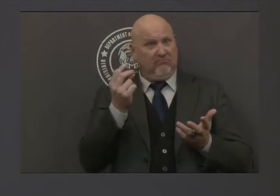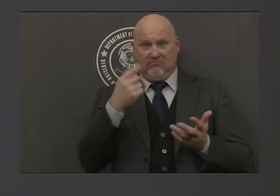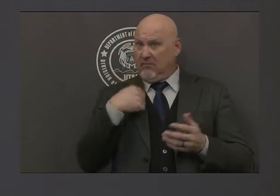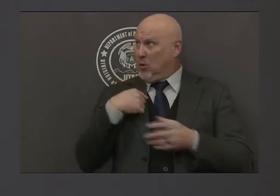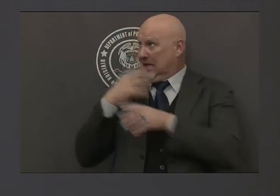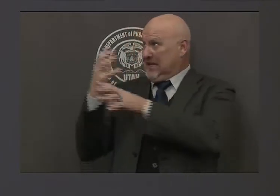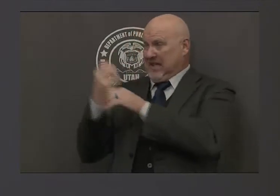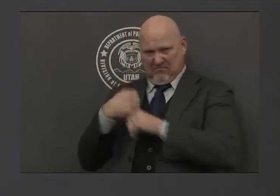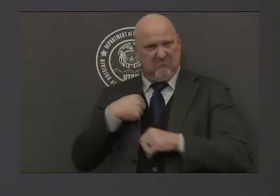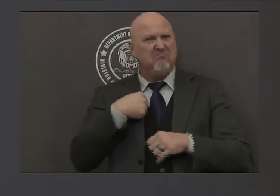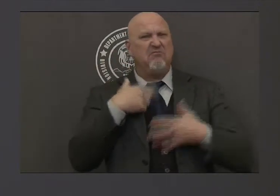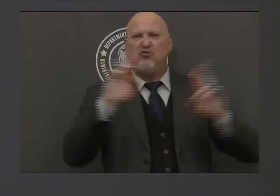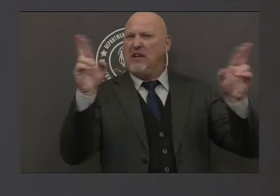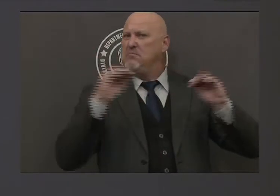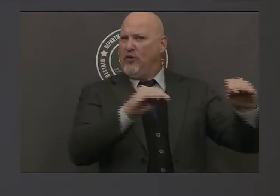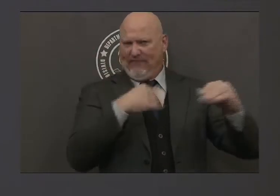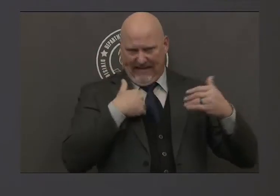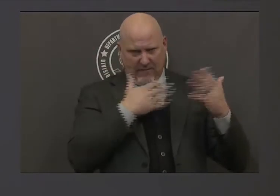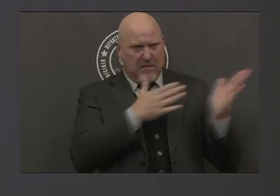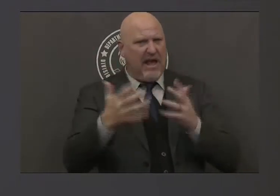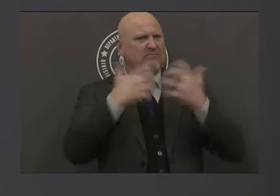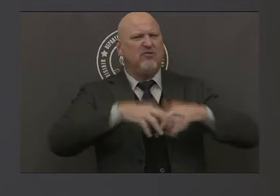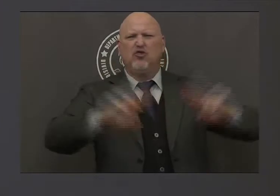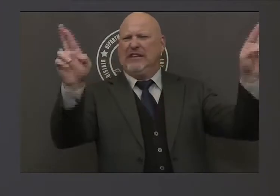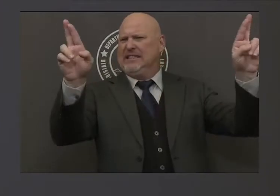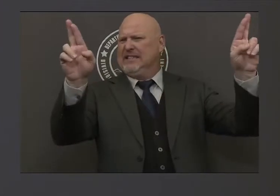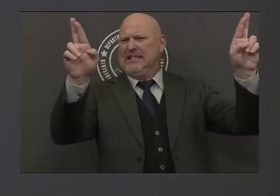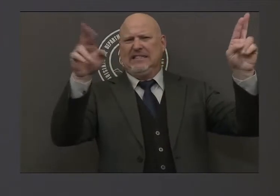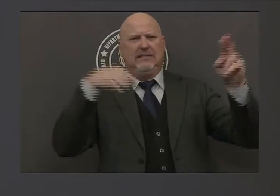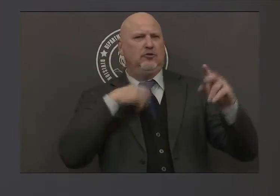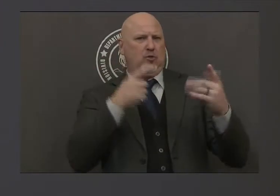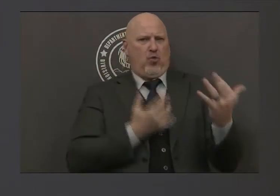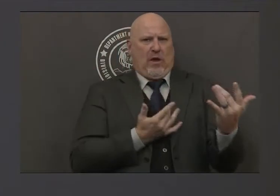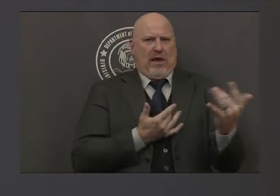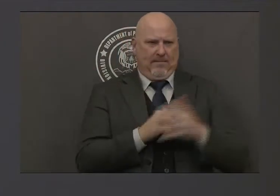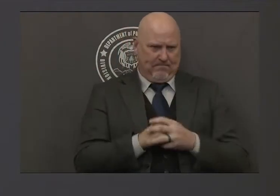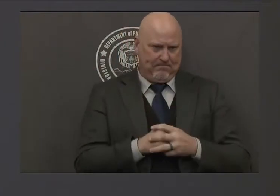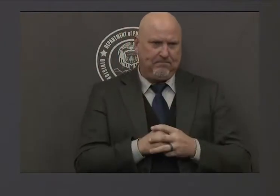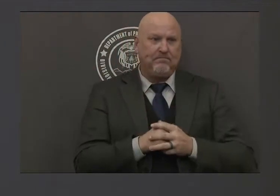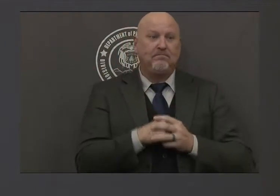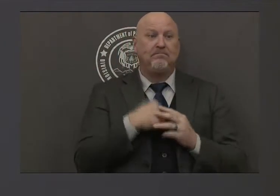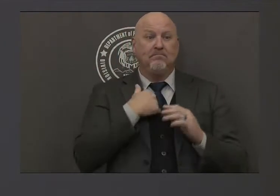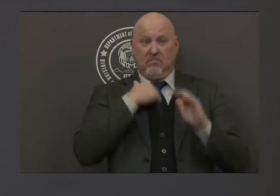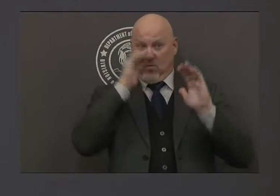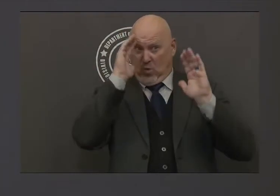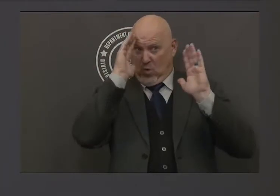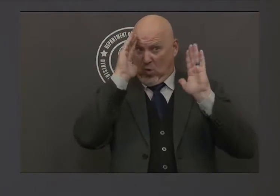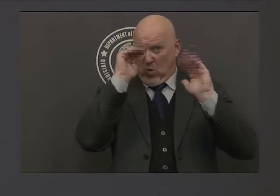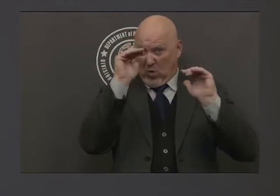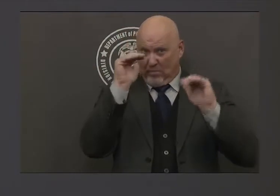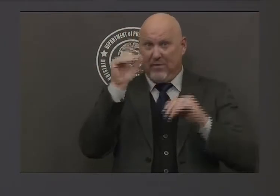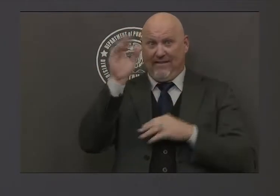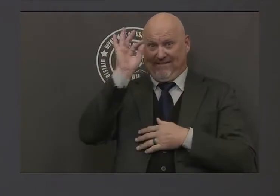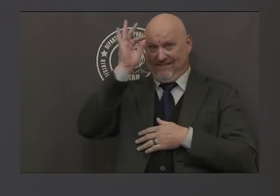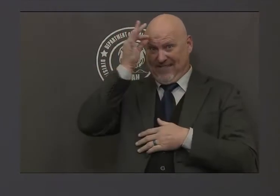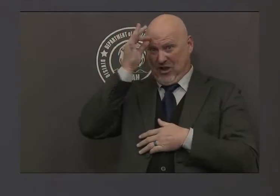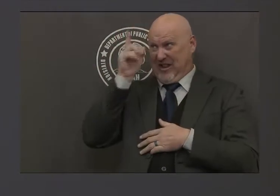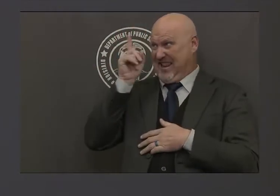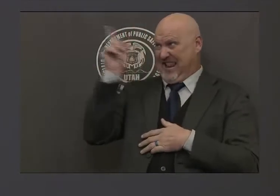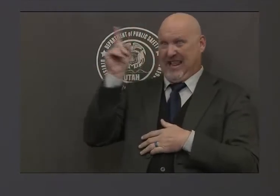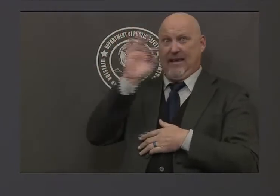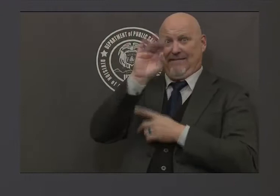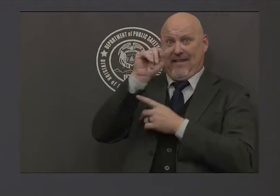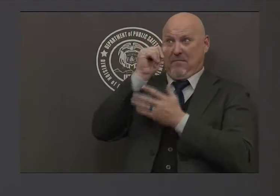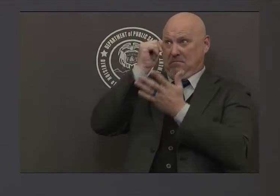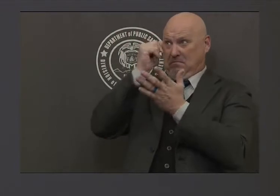to ship us vaccine and how fast our partners can get those vaccines into the arms of those that would like to